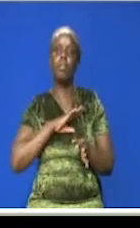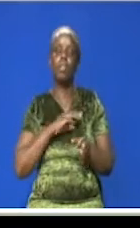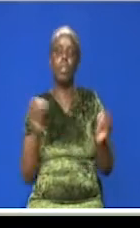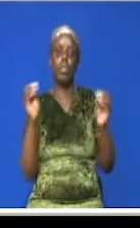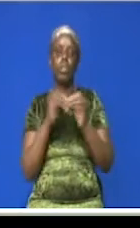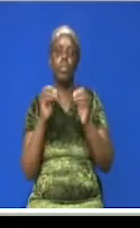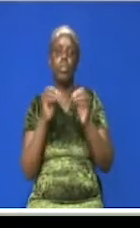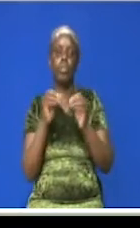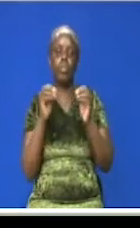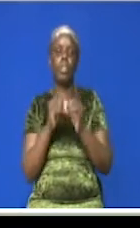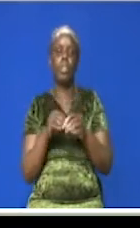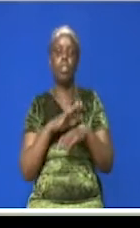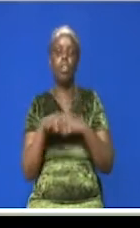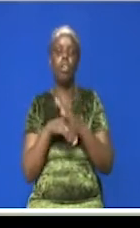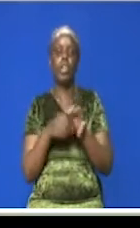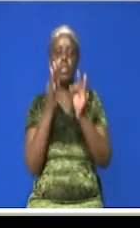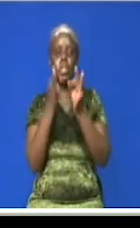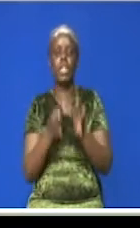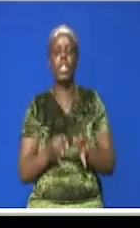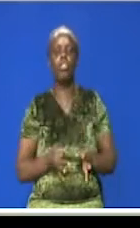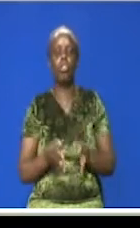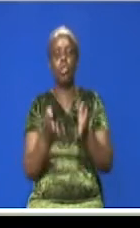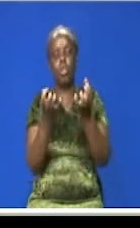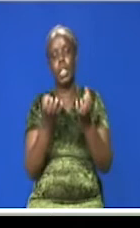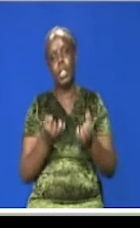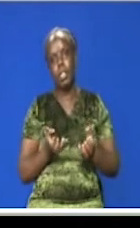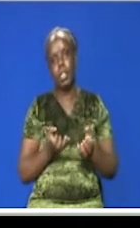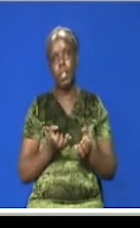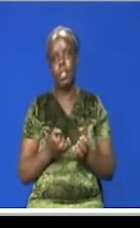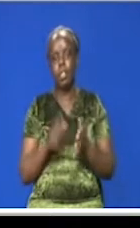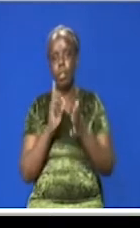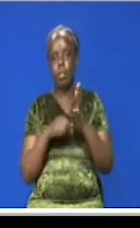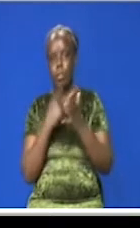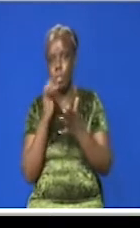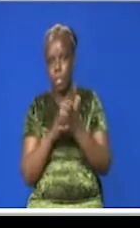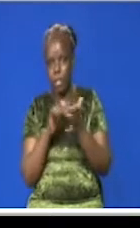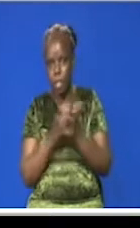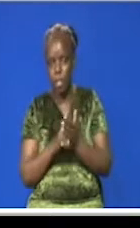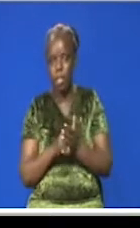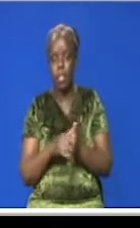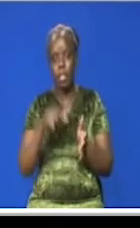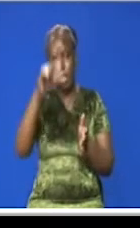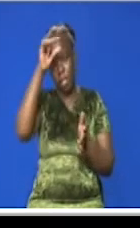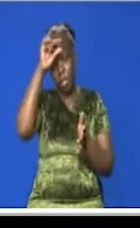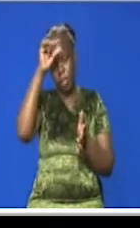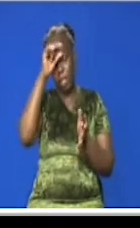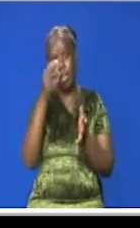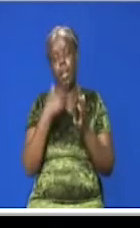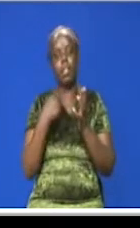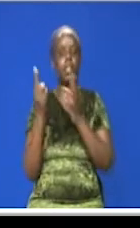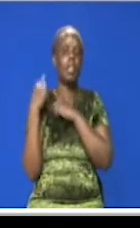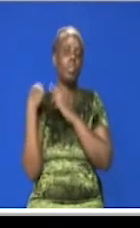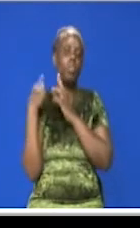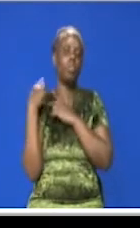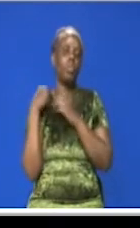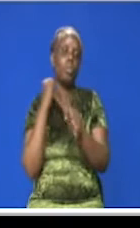meet all its financial obligations. What we are saying here is the government has a mandate to carry